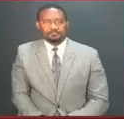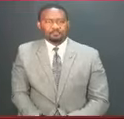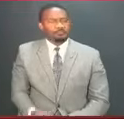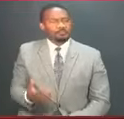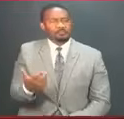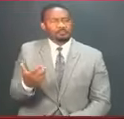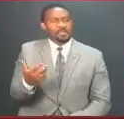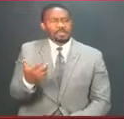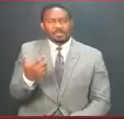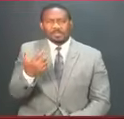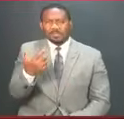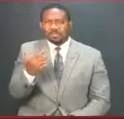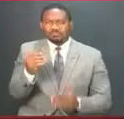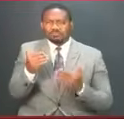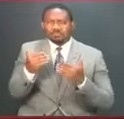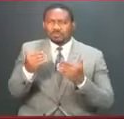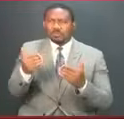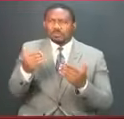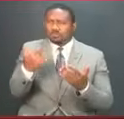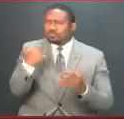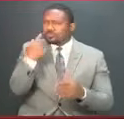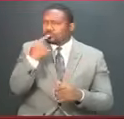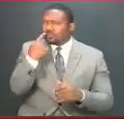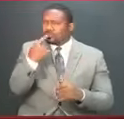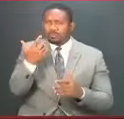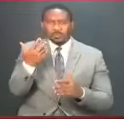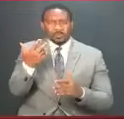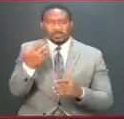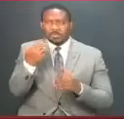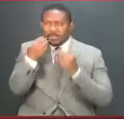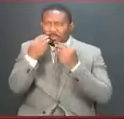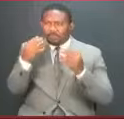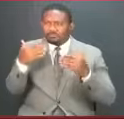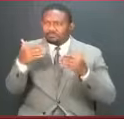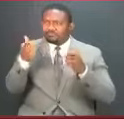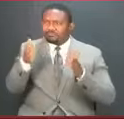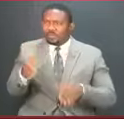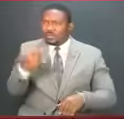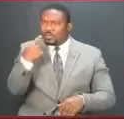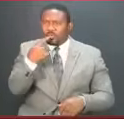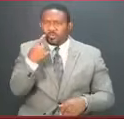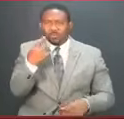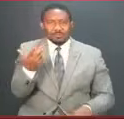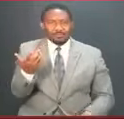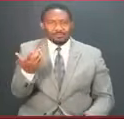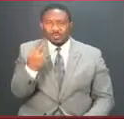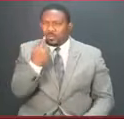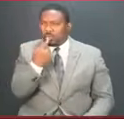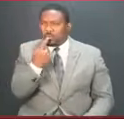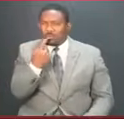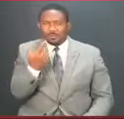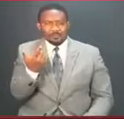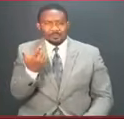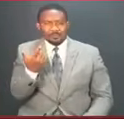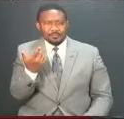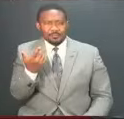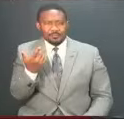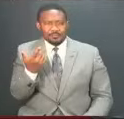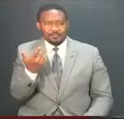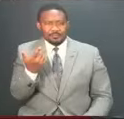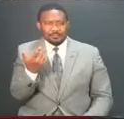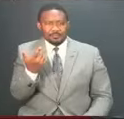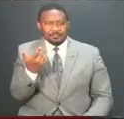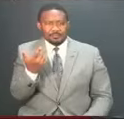Come in second. I didn't get the name of the person who moved the motion. He has moved it. Yeah, you move. So just a second. Mr. Speaker, I second the